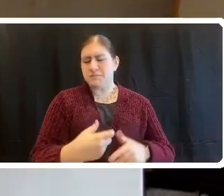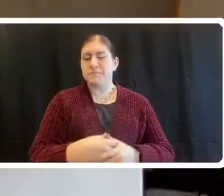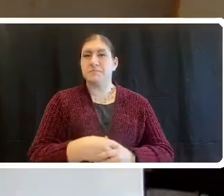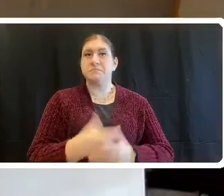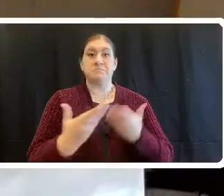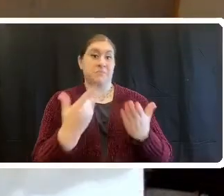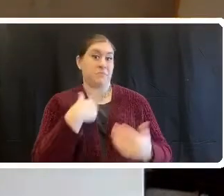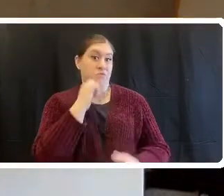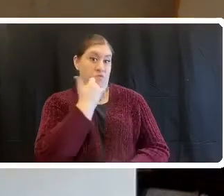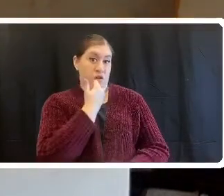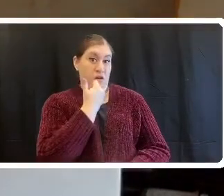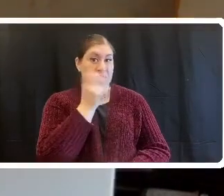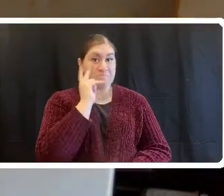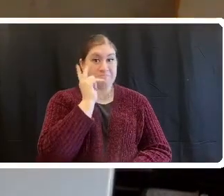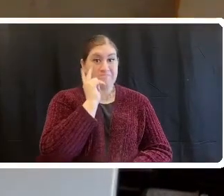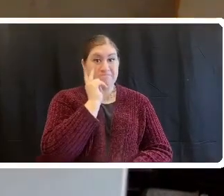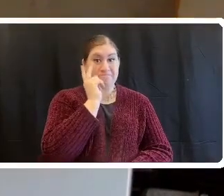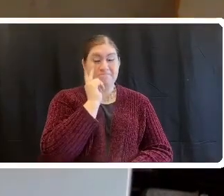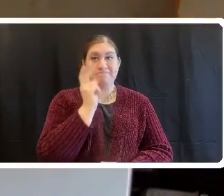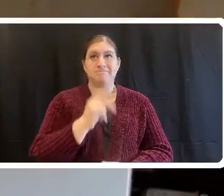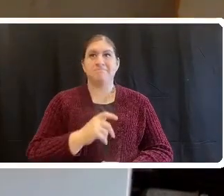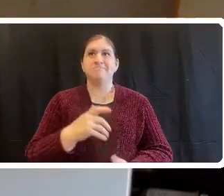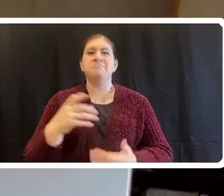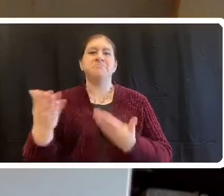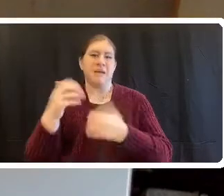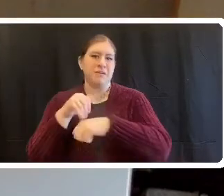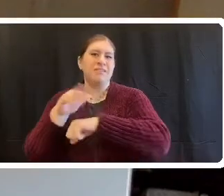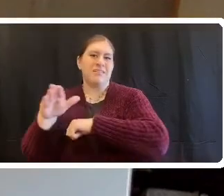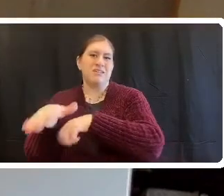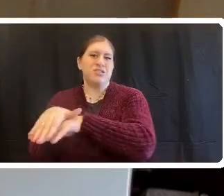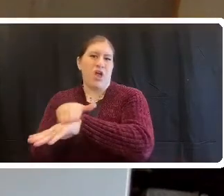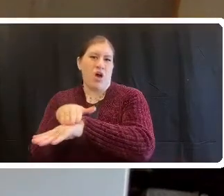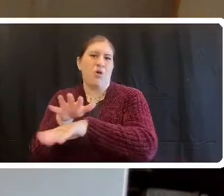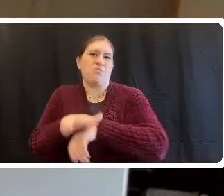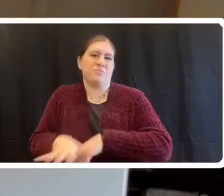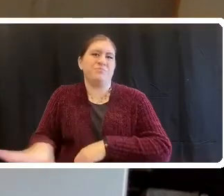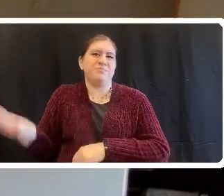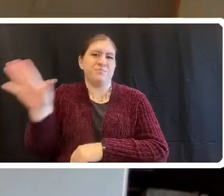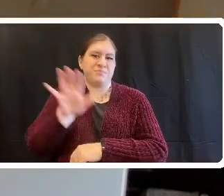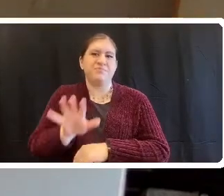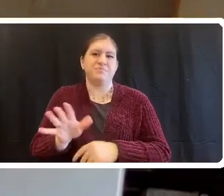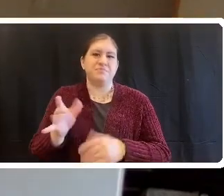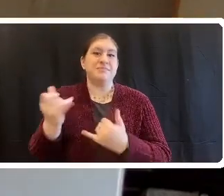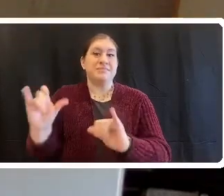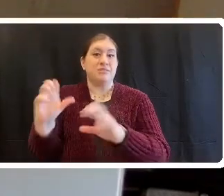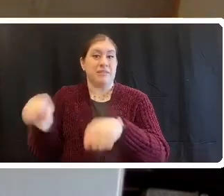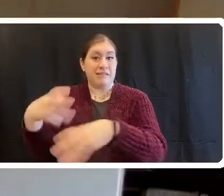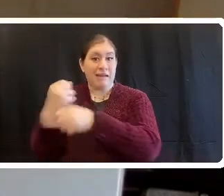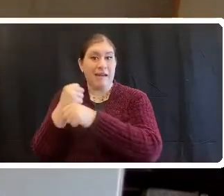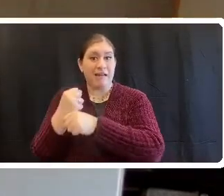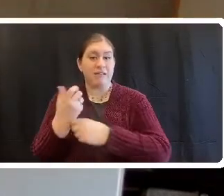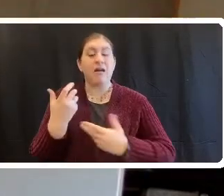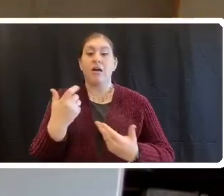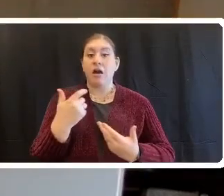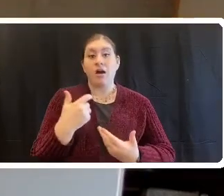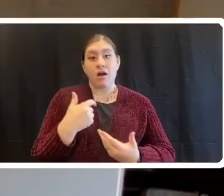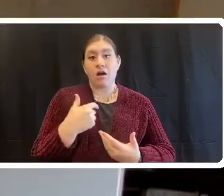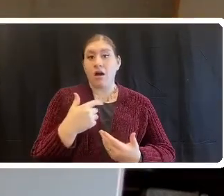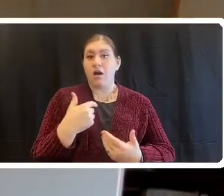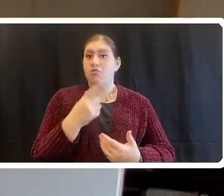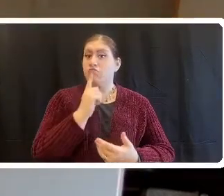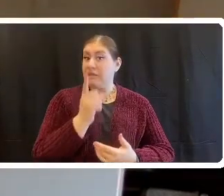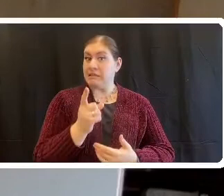I may be wrong. Well, shipping's just kind of slow all around, but you can still get art supplies. Oh, well, I have had